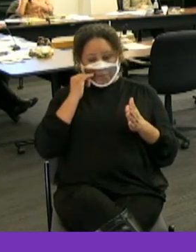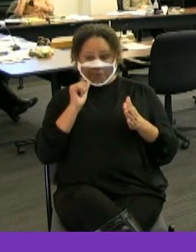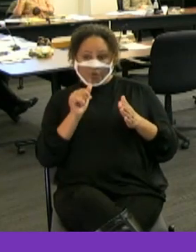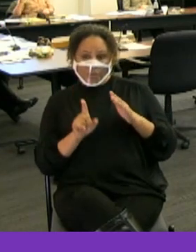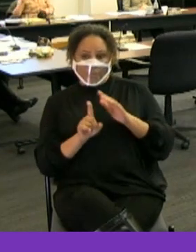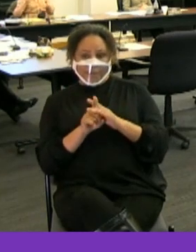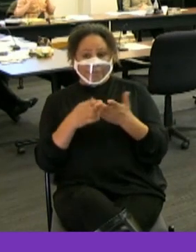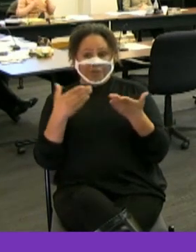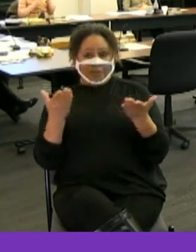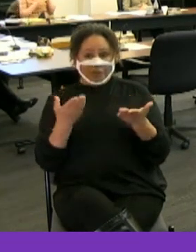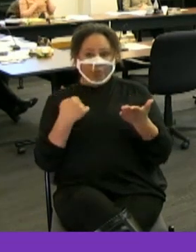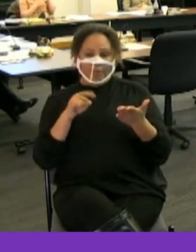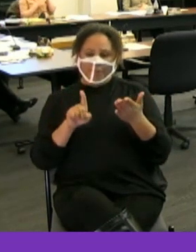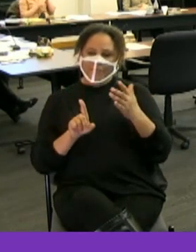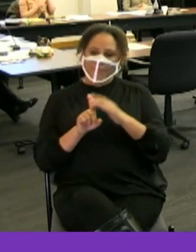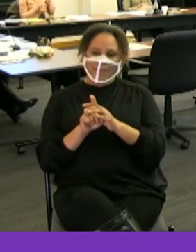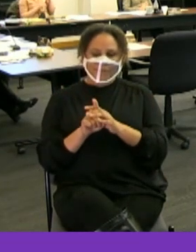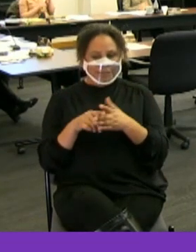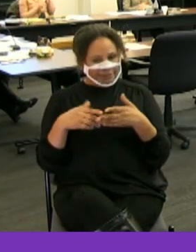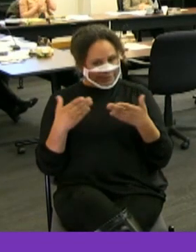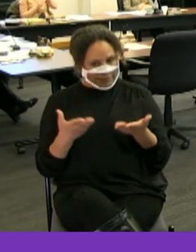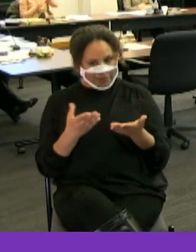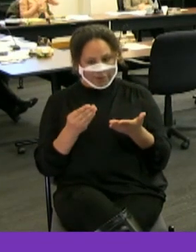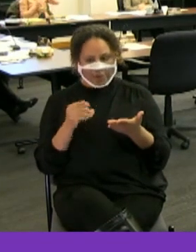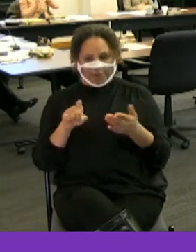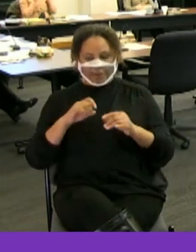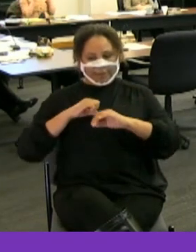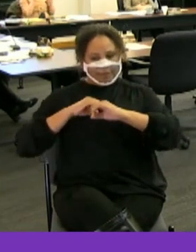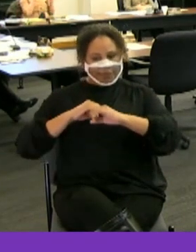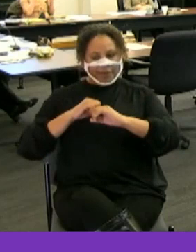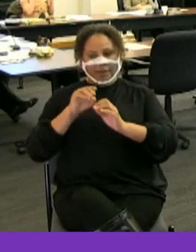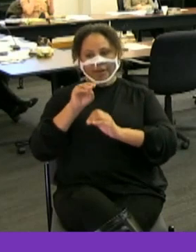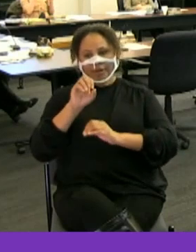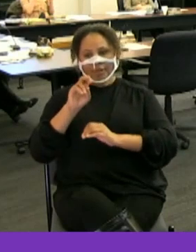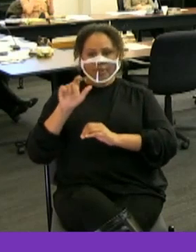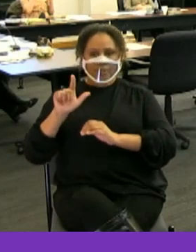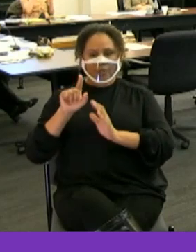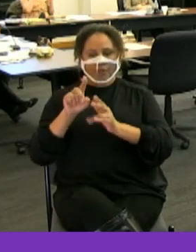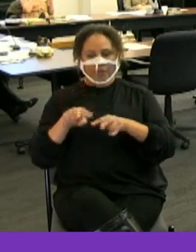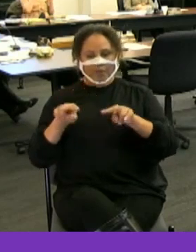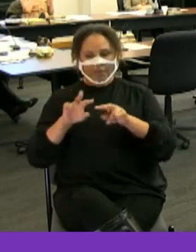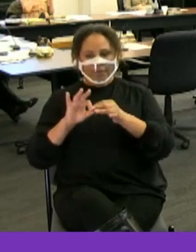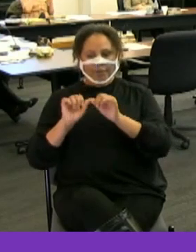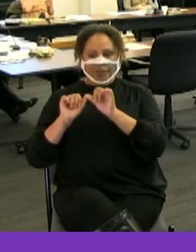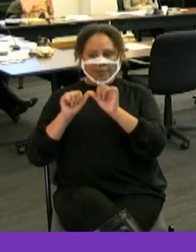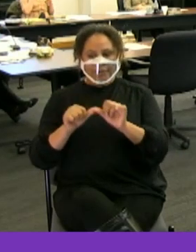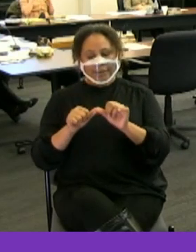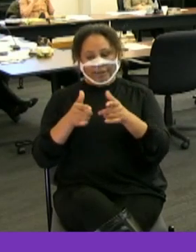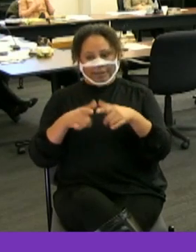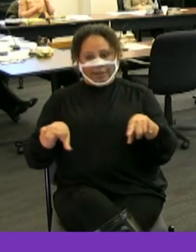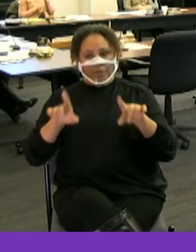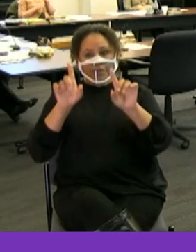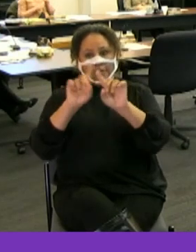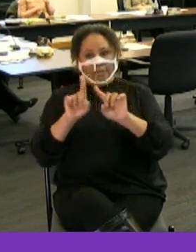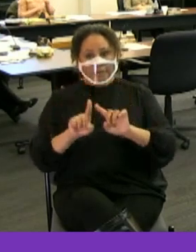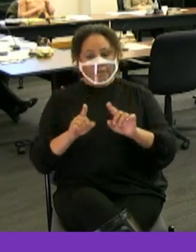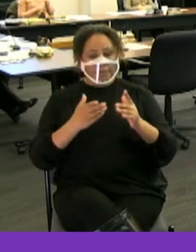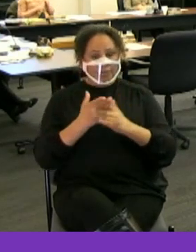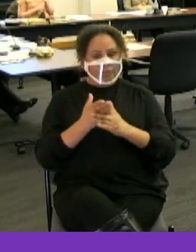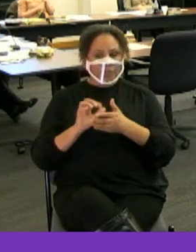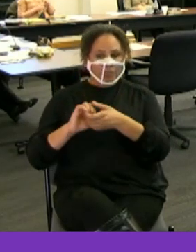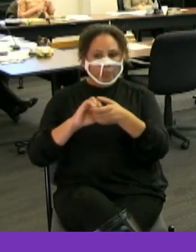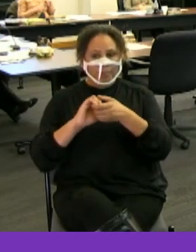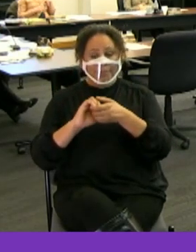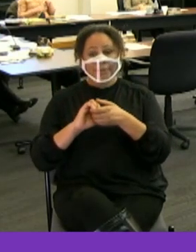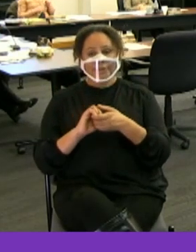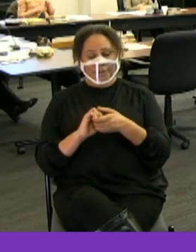it here, we have to manifest it. We have to defend the moral value of maintaining linguistic diversity through